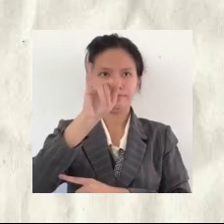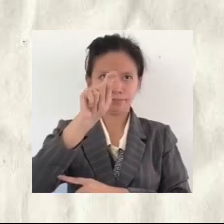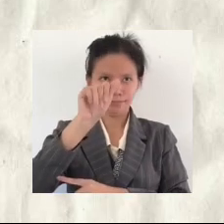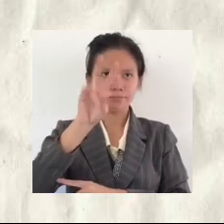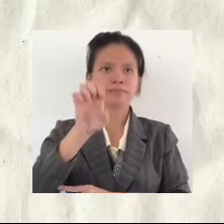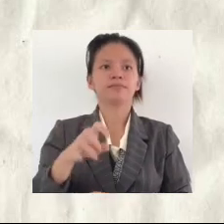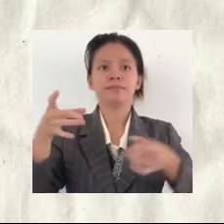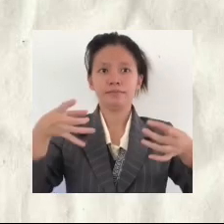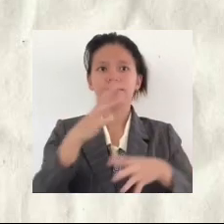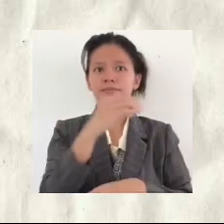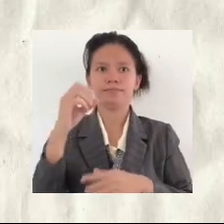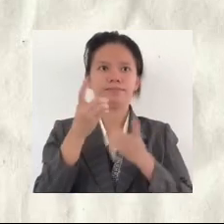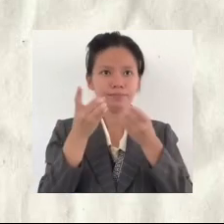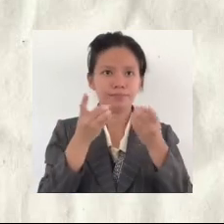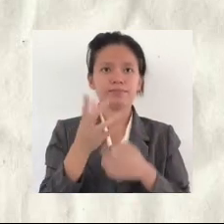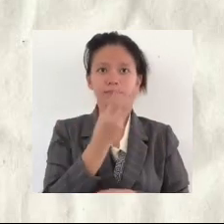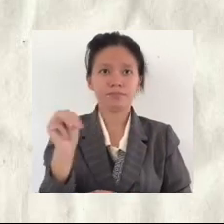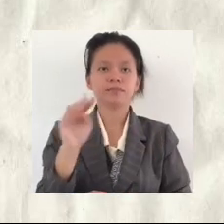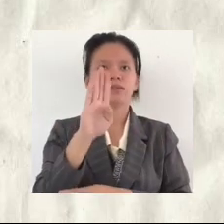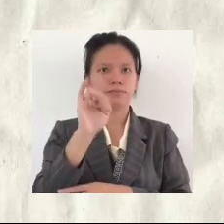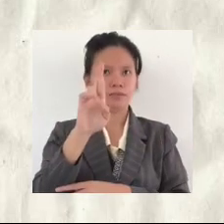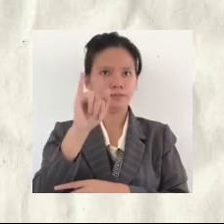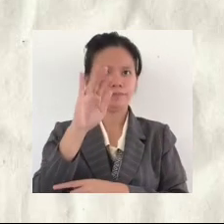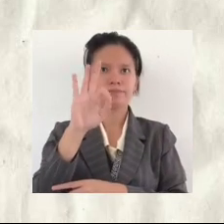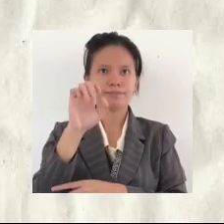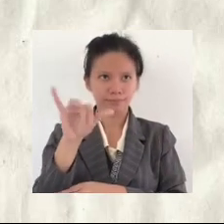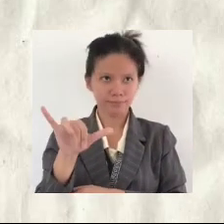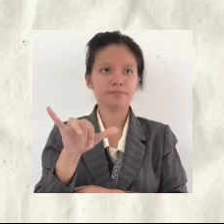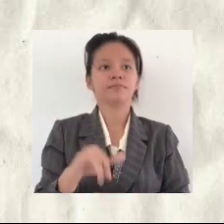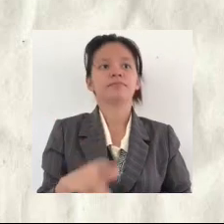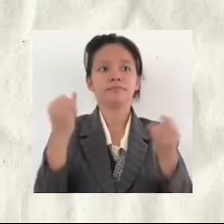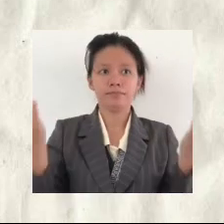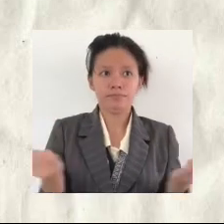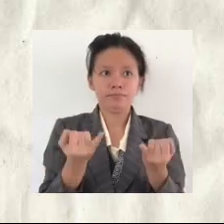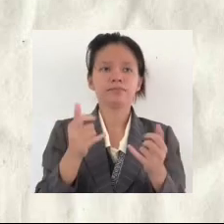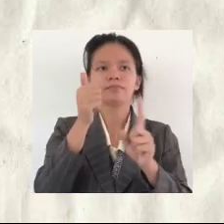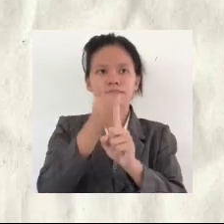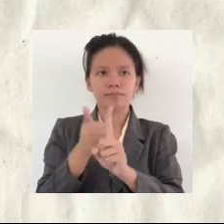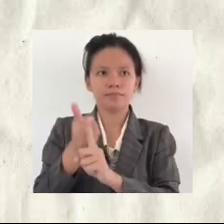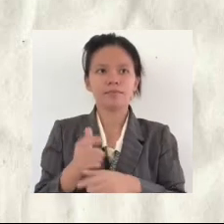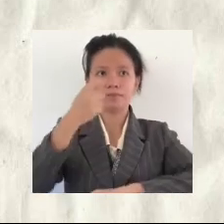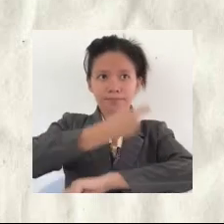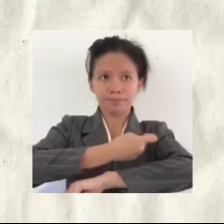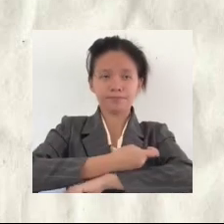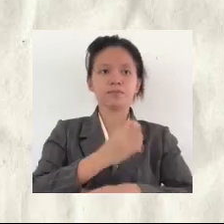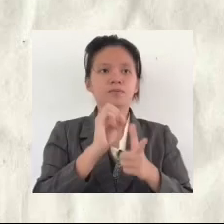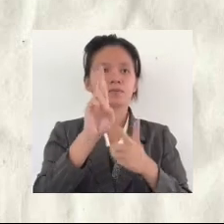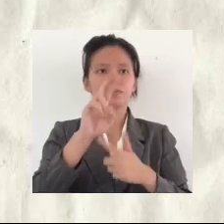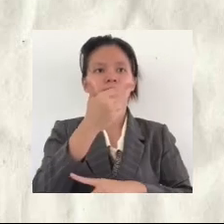12. Do not interpret your key findings. Present data objectively in the results